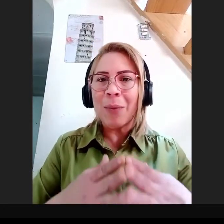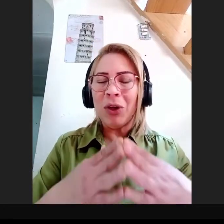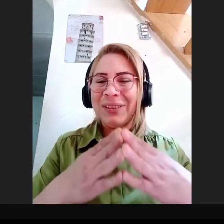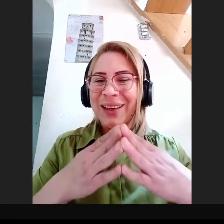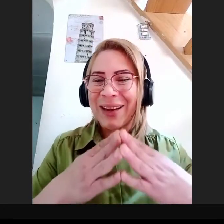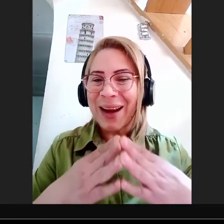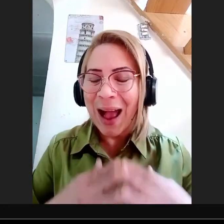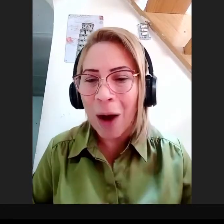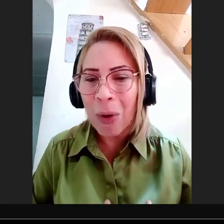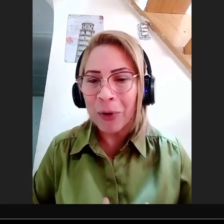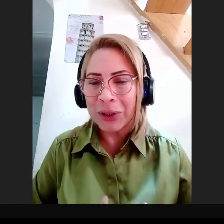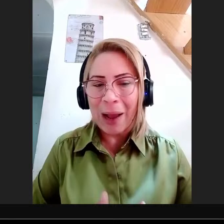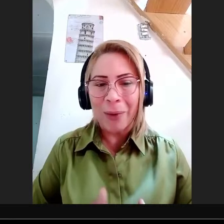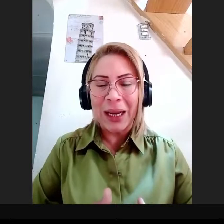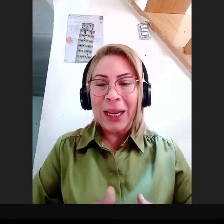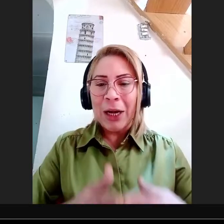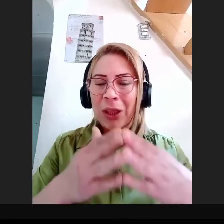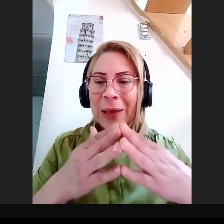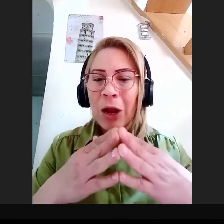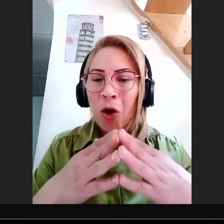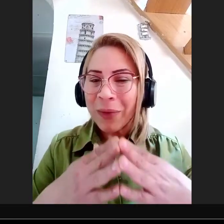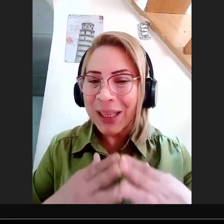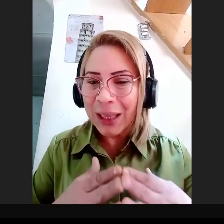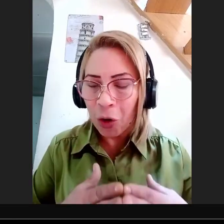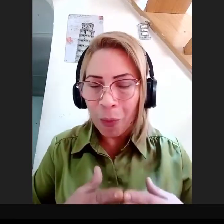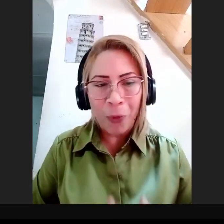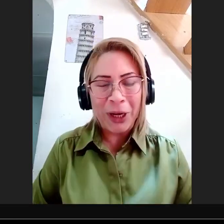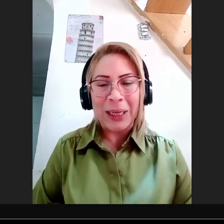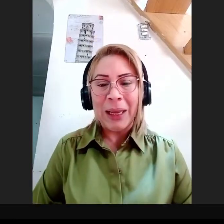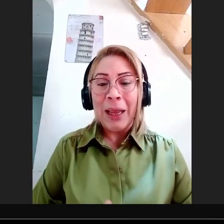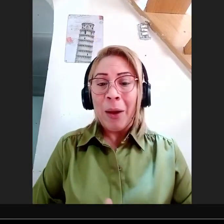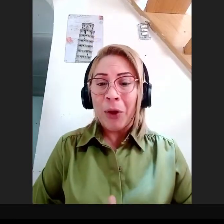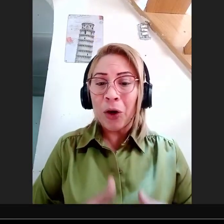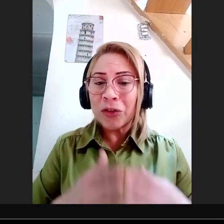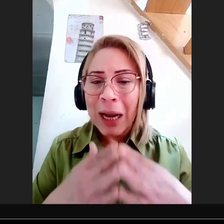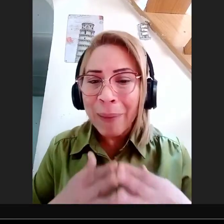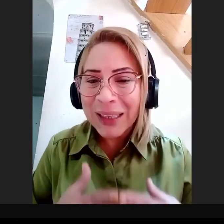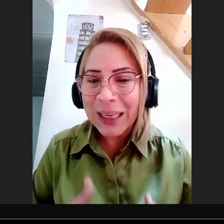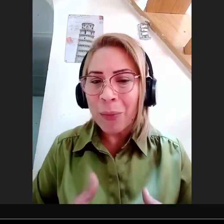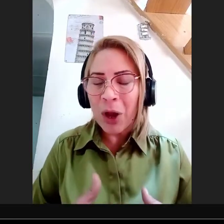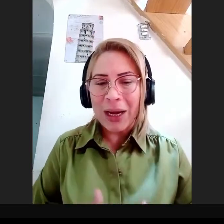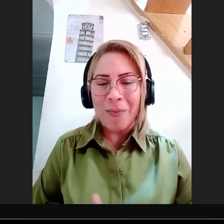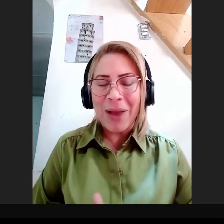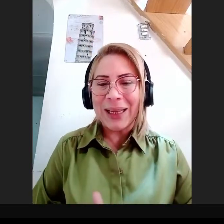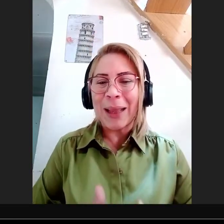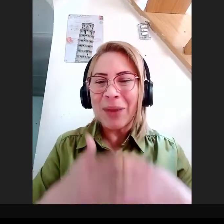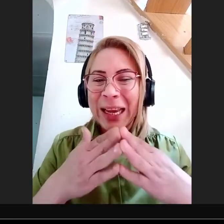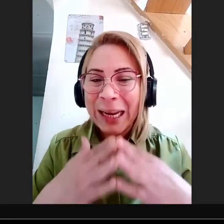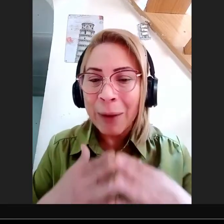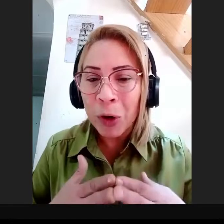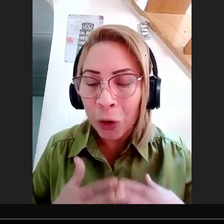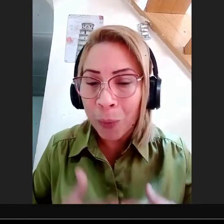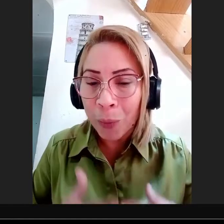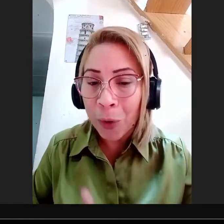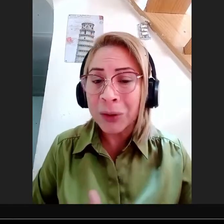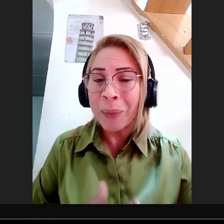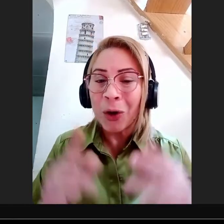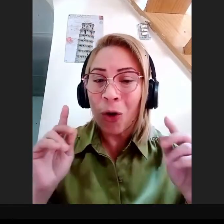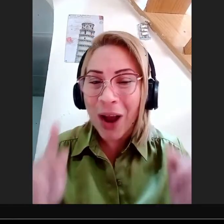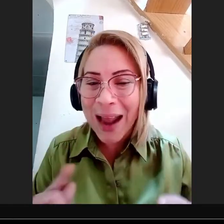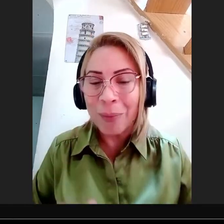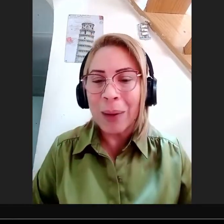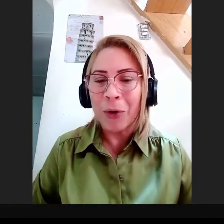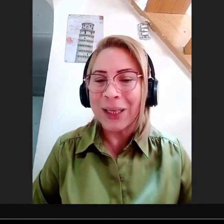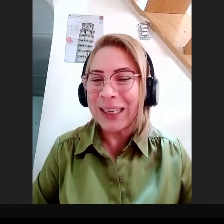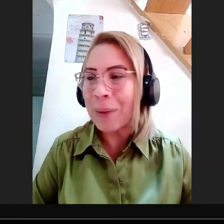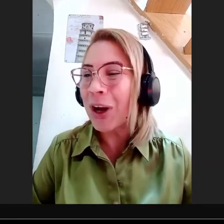as slaves. We were animals because we didn't even have access to drinking water. We received food